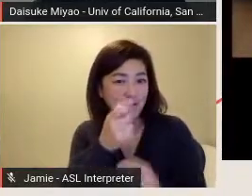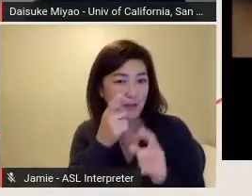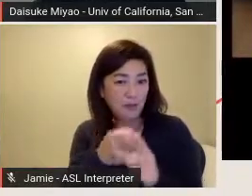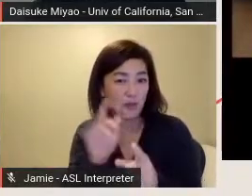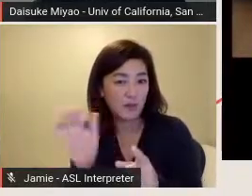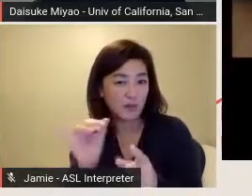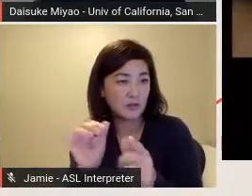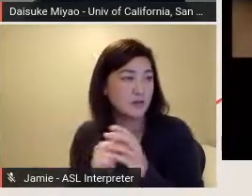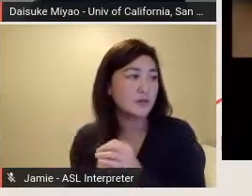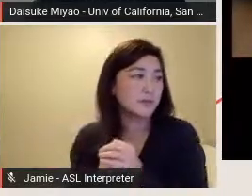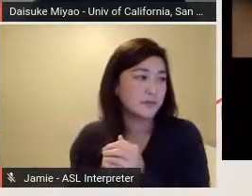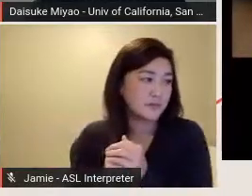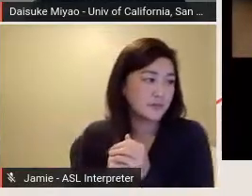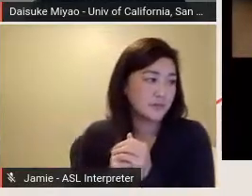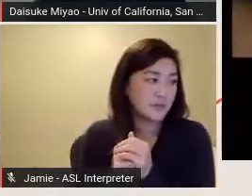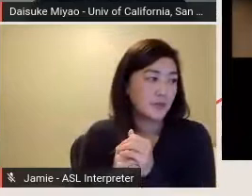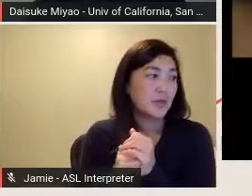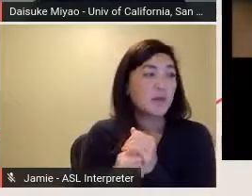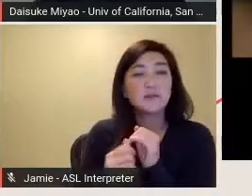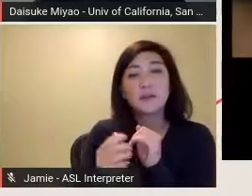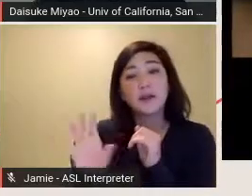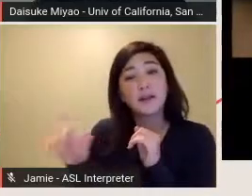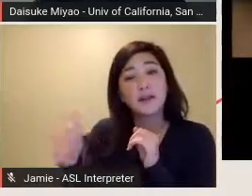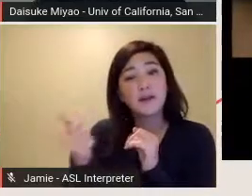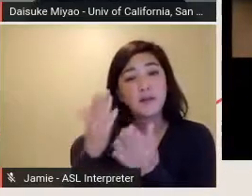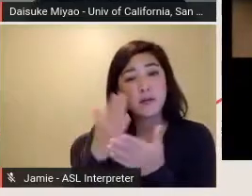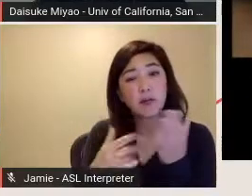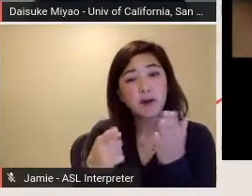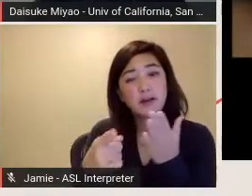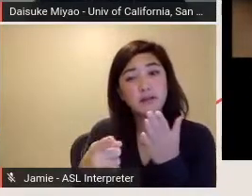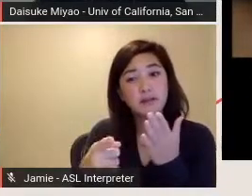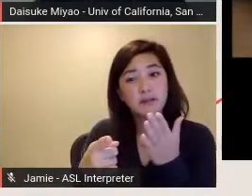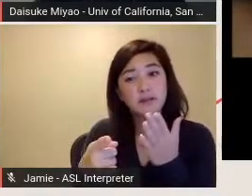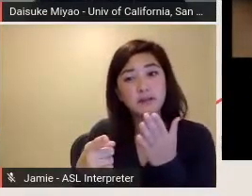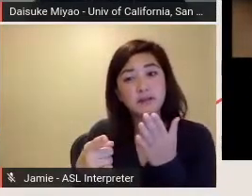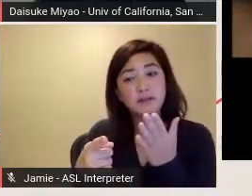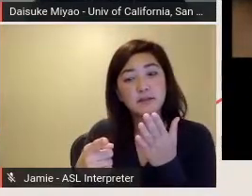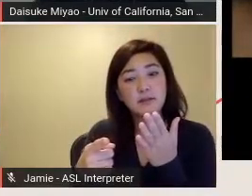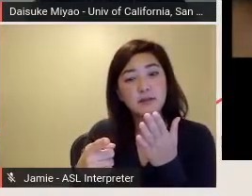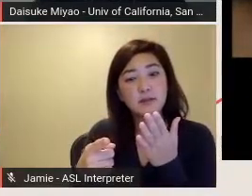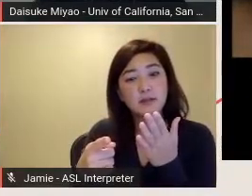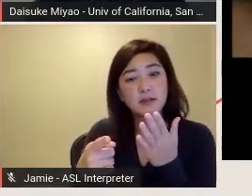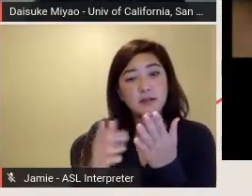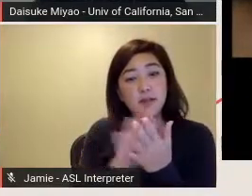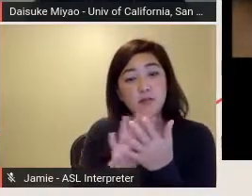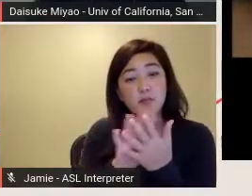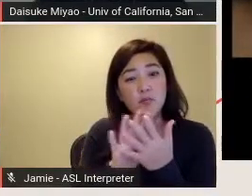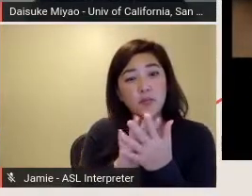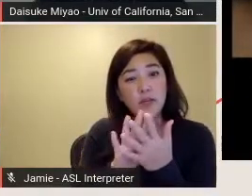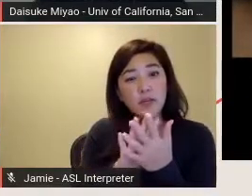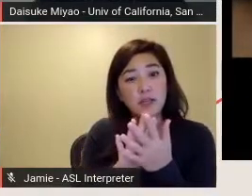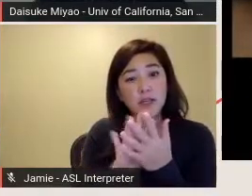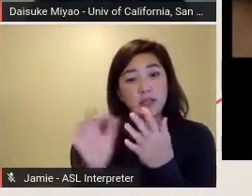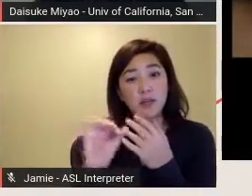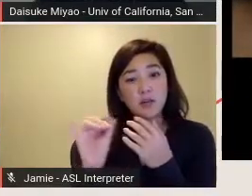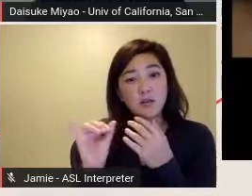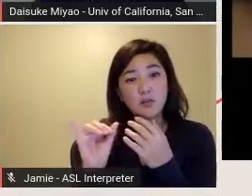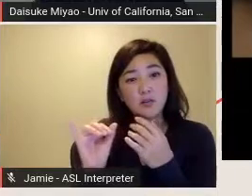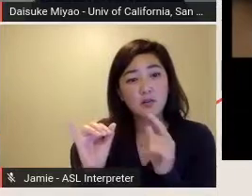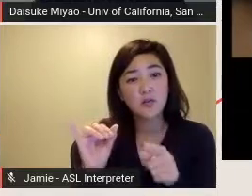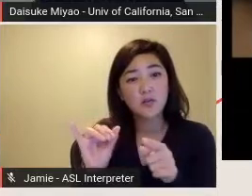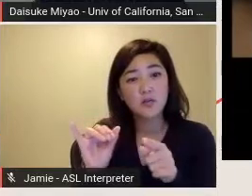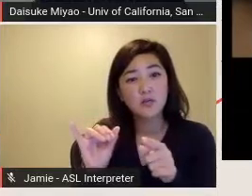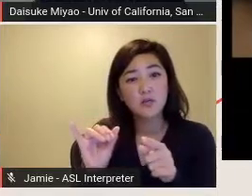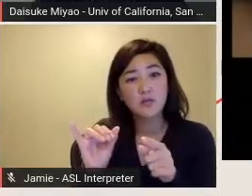look at. One of the other aspects of this particular segment of the film, he does jump